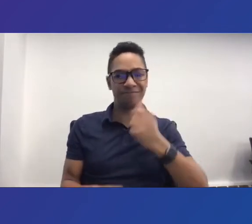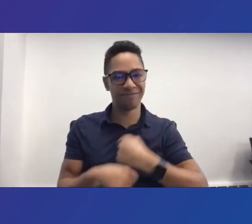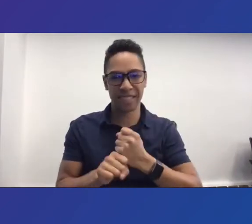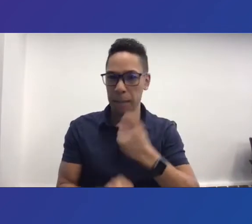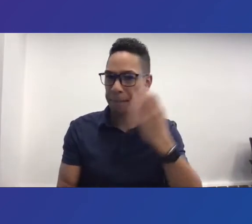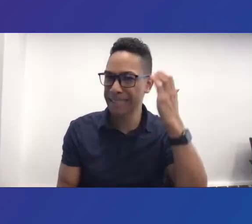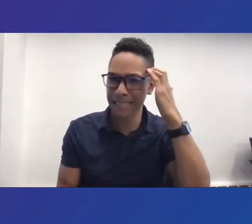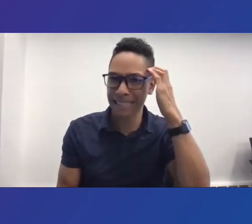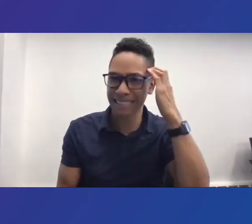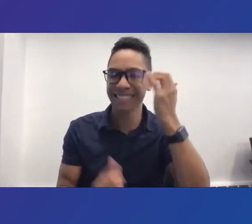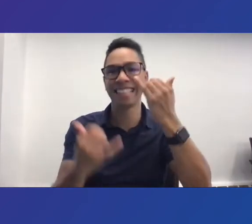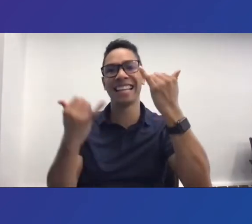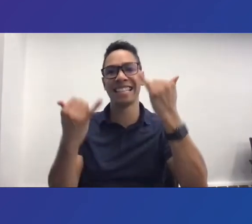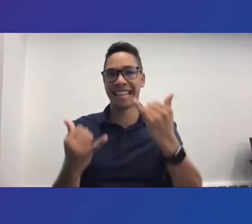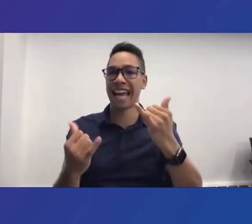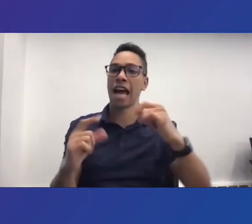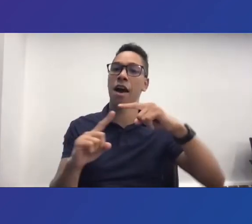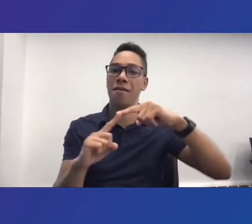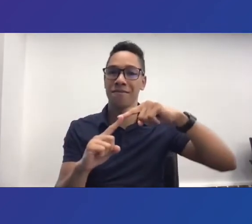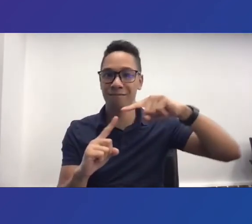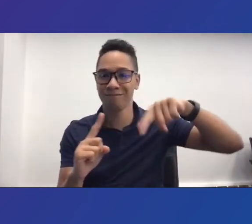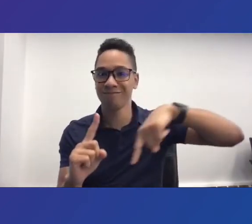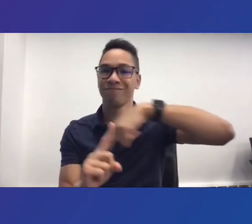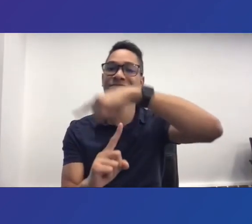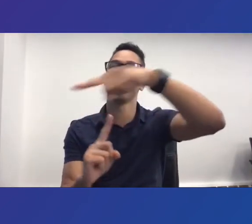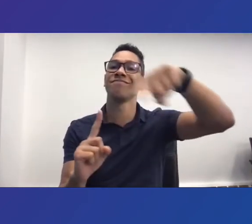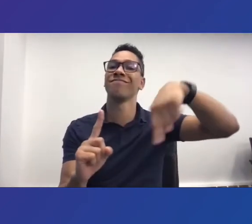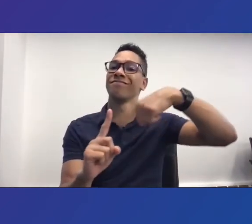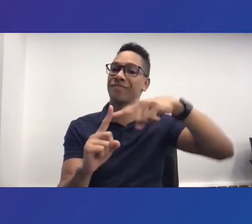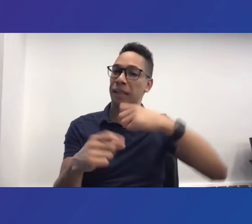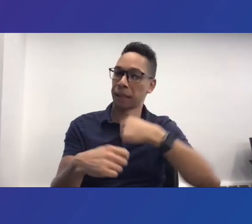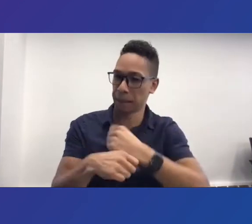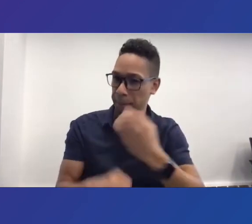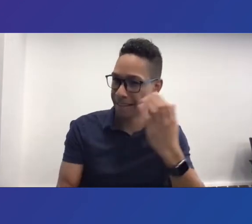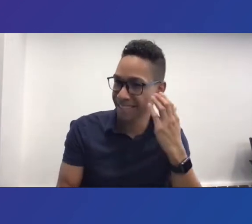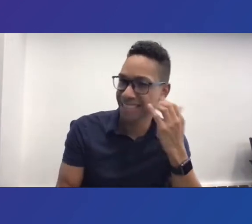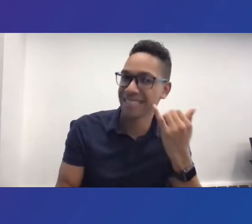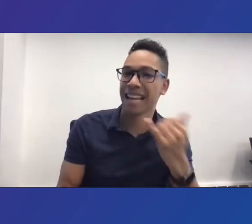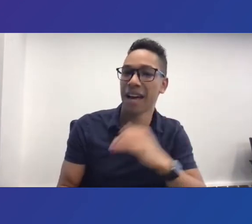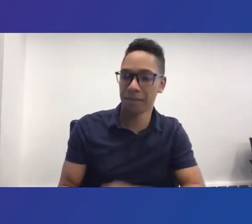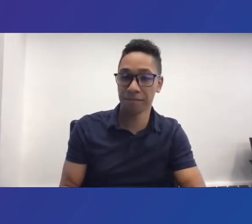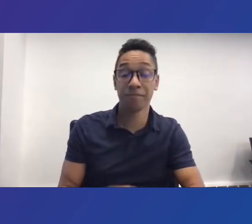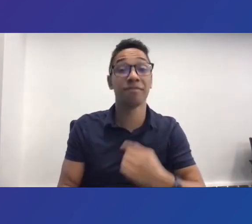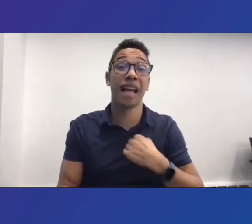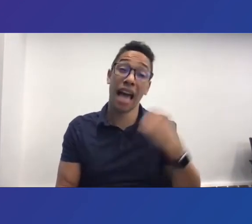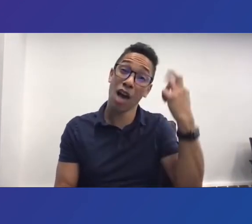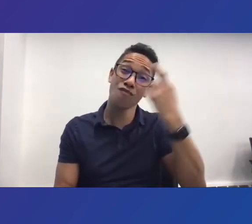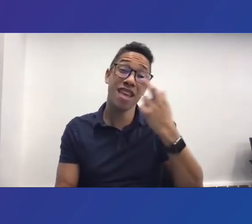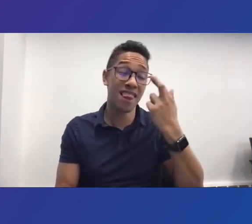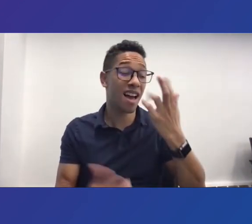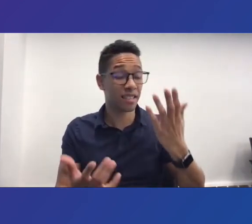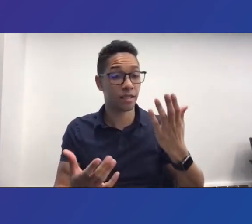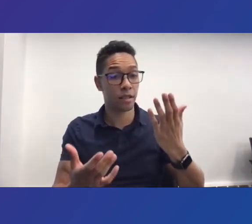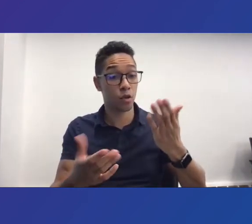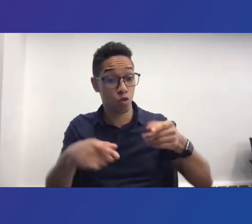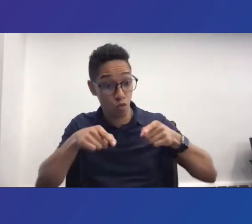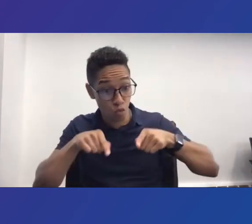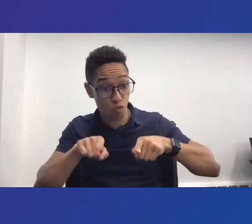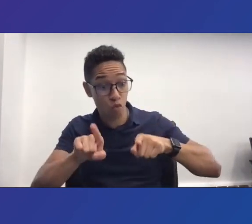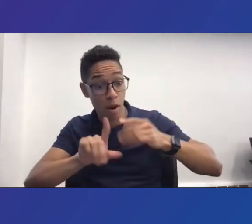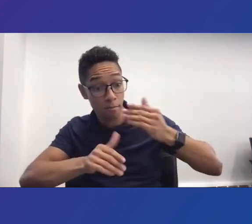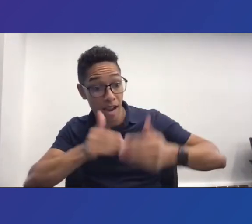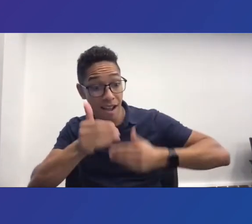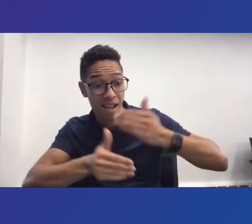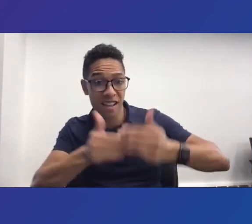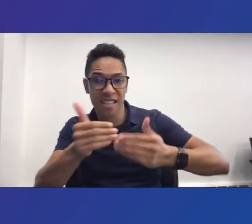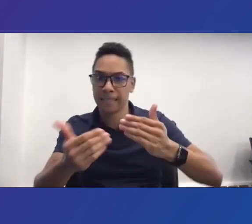it's sort of coming around full circle and it's making sense. And I realized maybe you're not going to have the answers while you're doing it, but somehow if